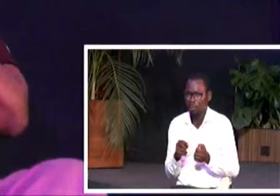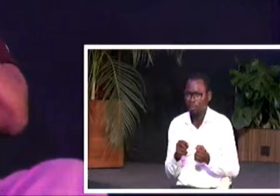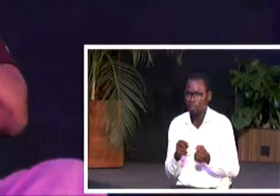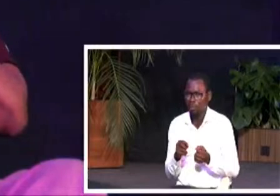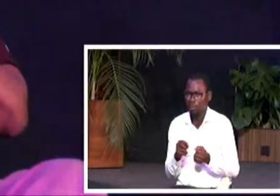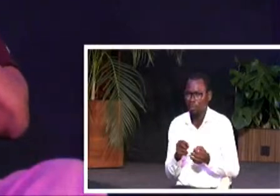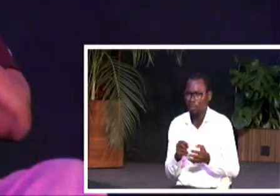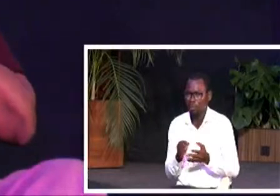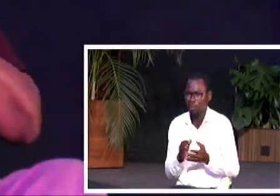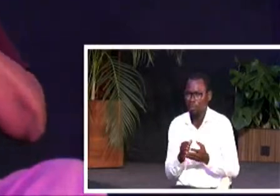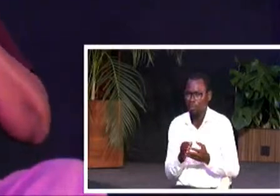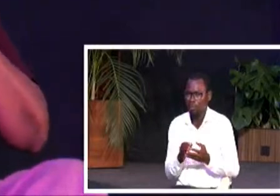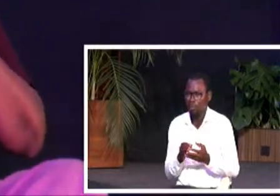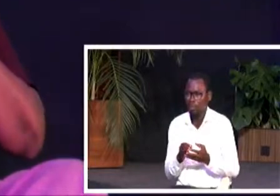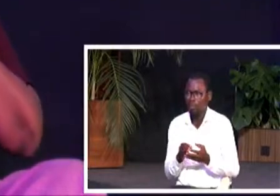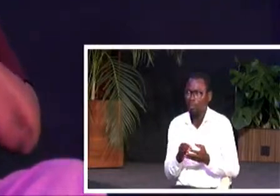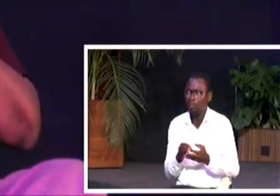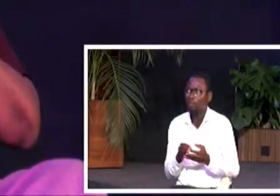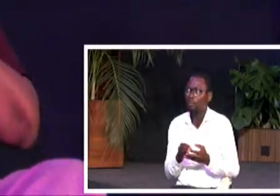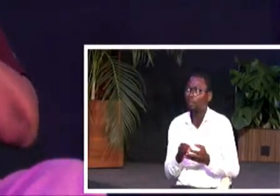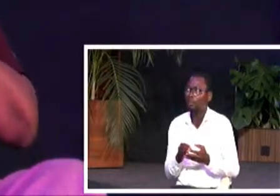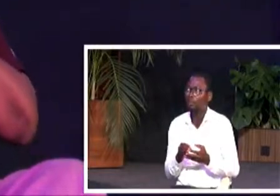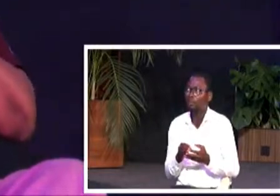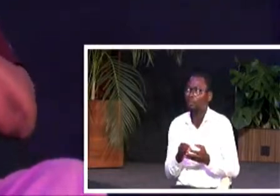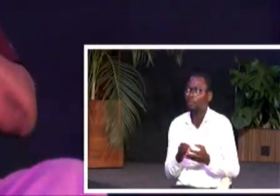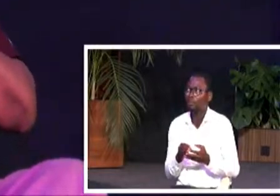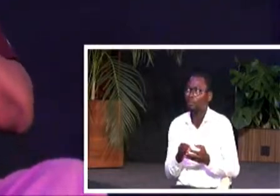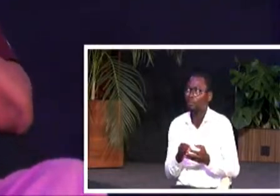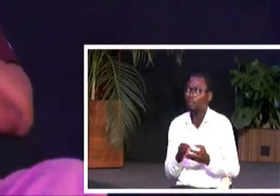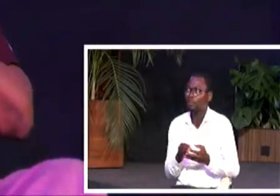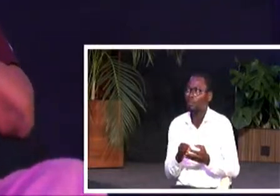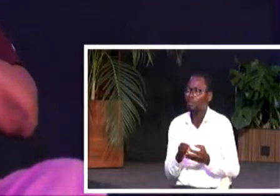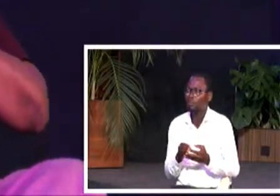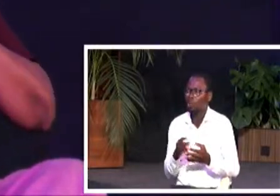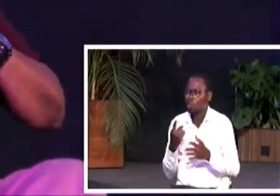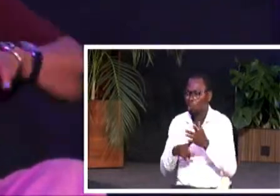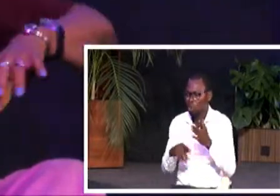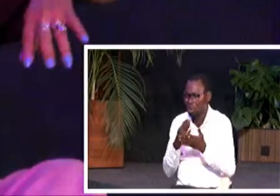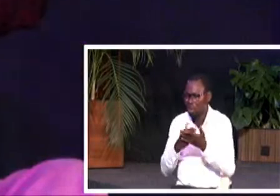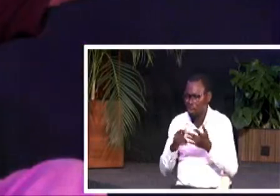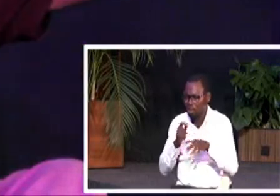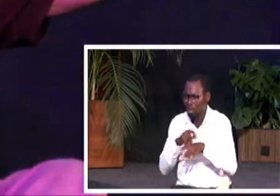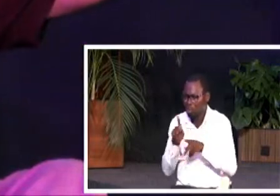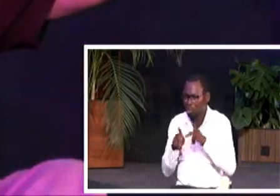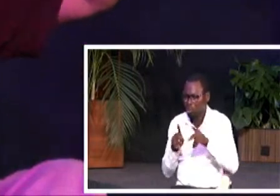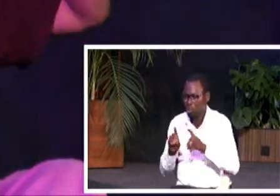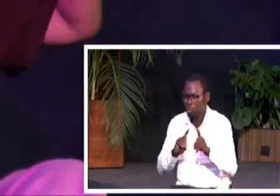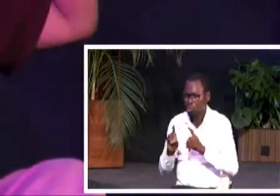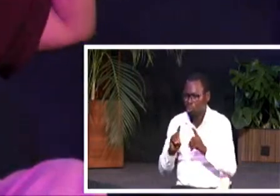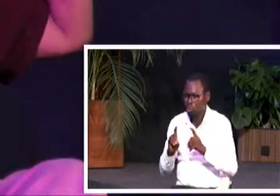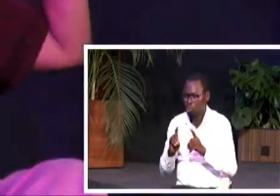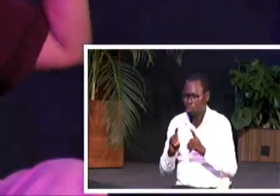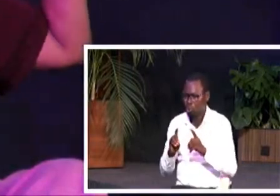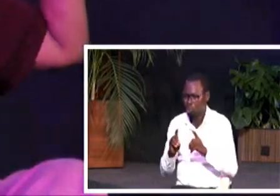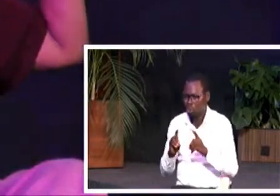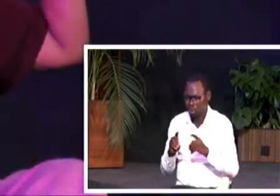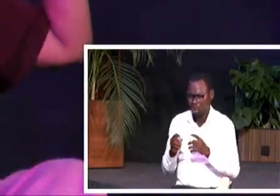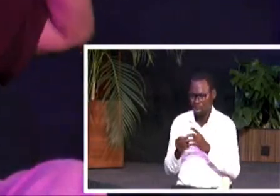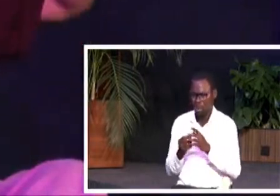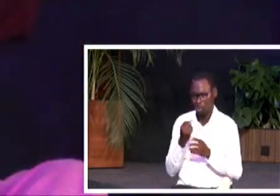must find the market. What sometimes people do is they get up, they decide,